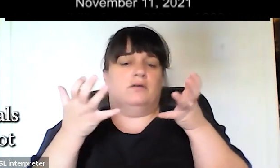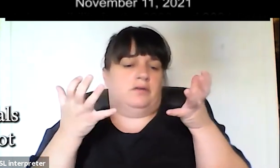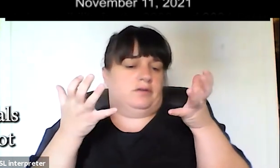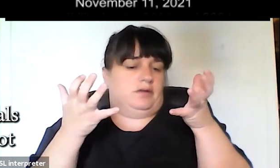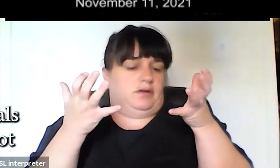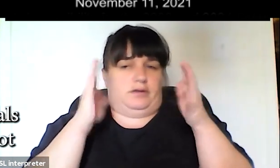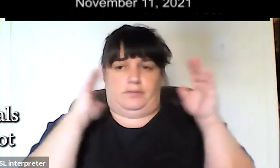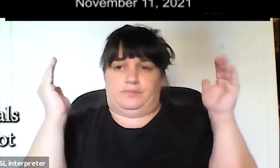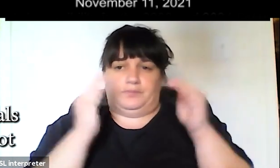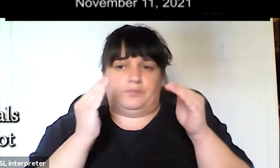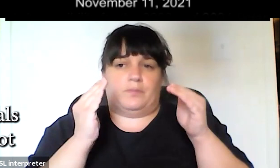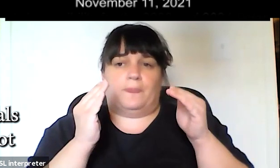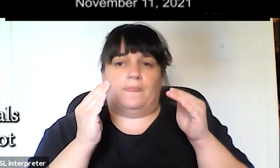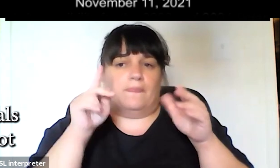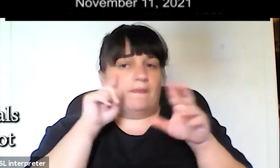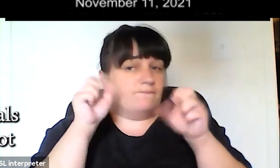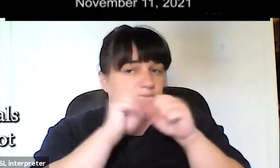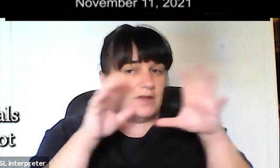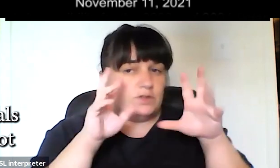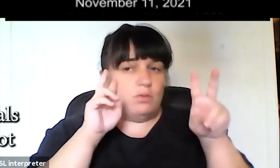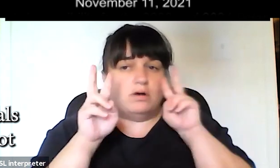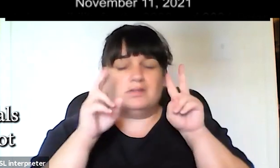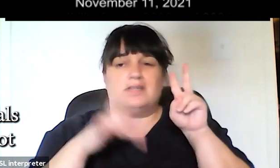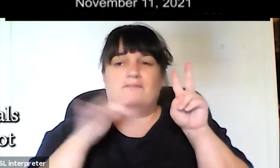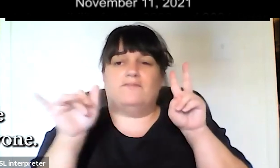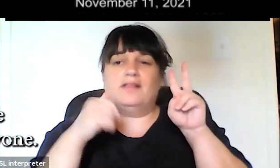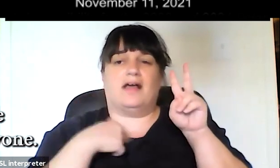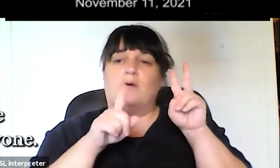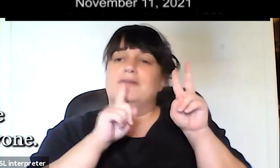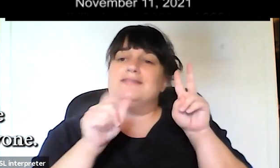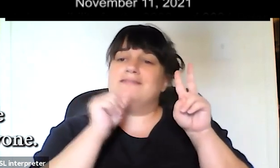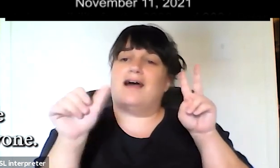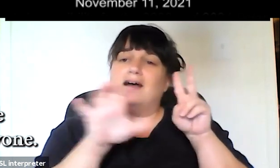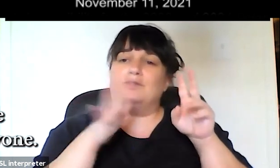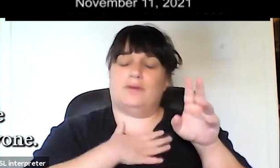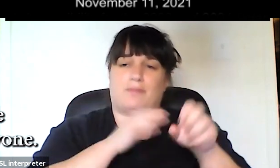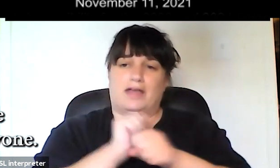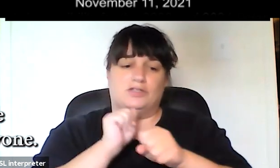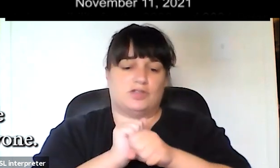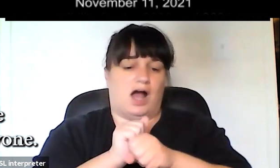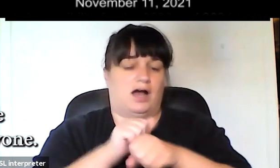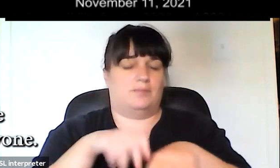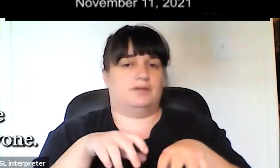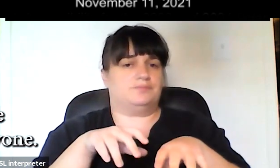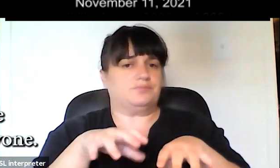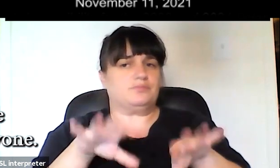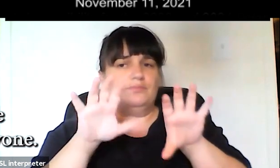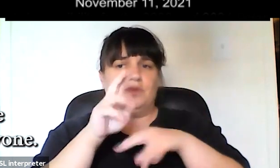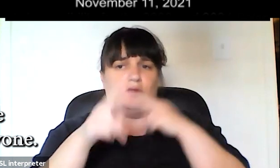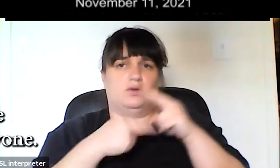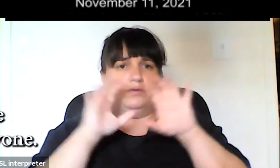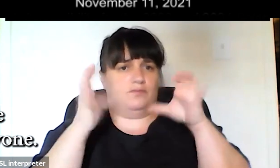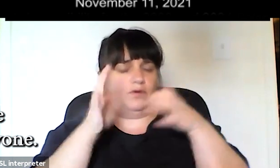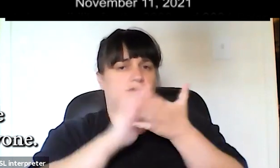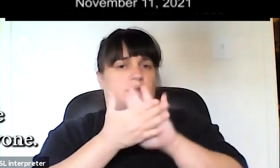just concentrating on visuals just made me feel like I was really not doing my job in taking the universe and making it more